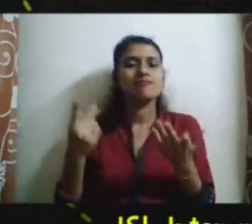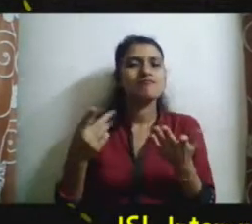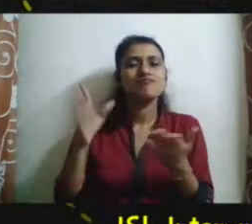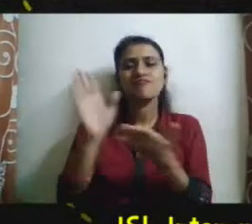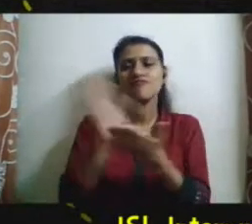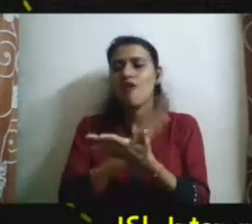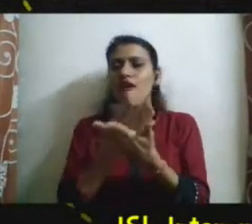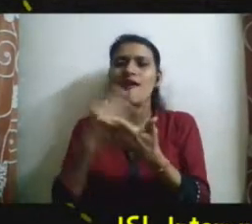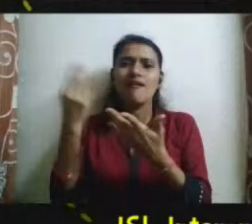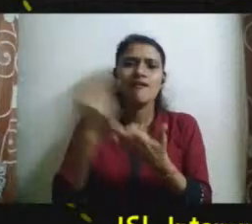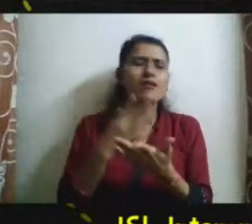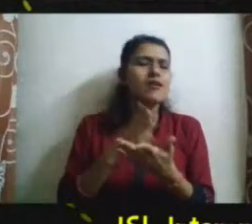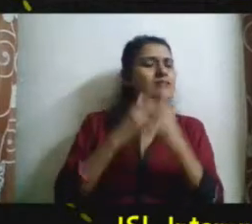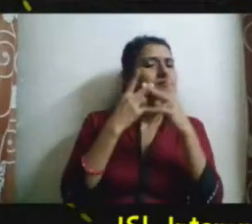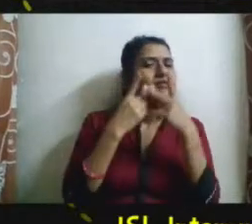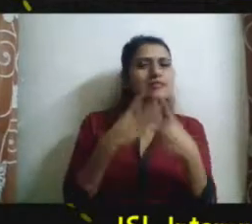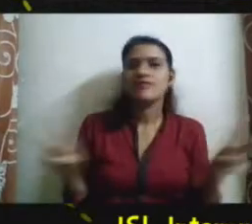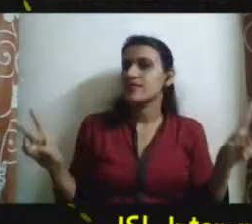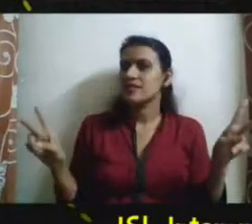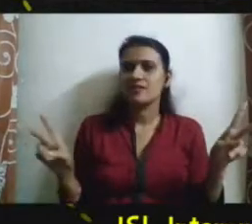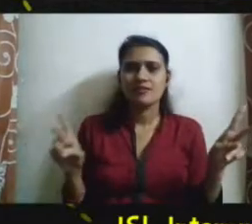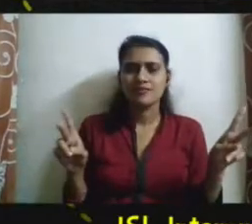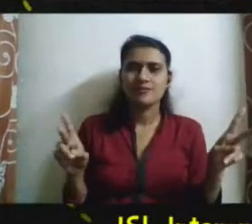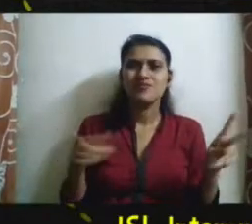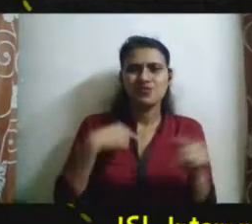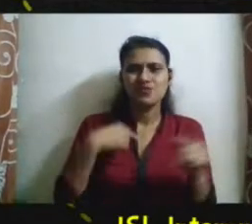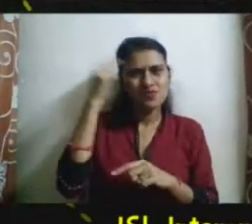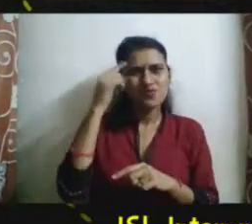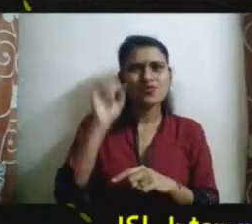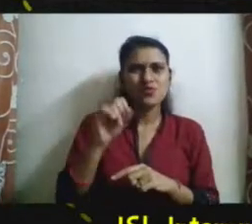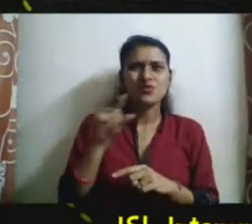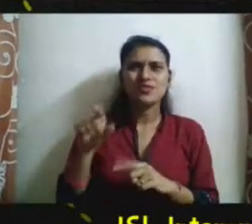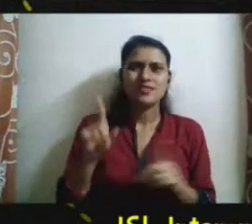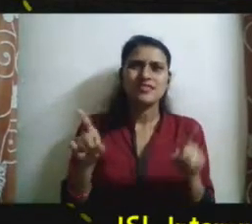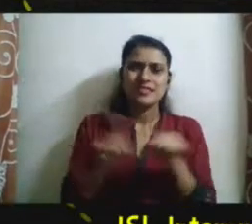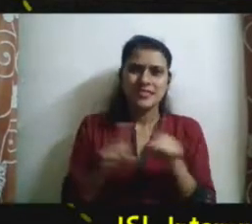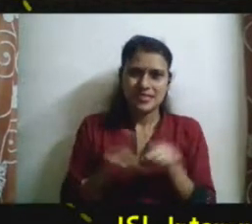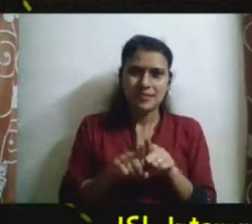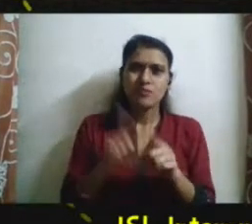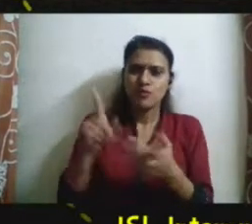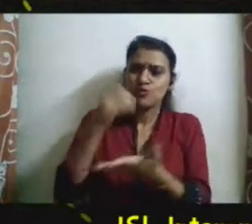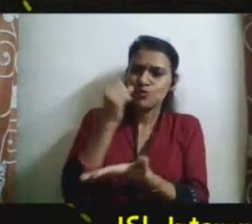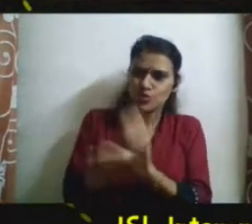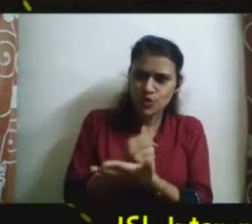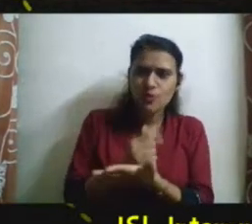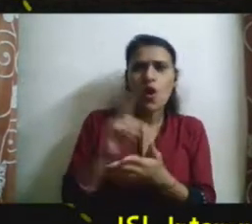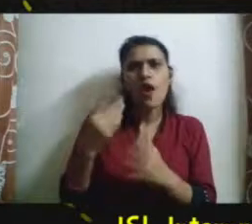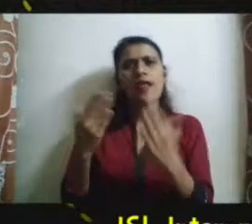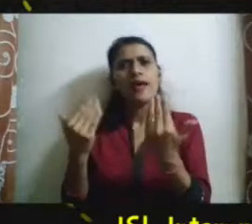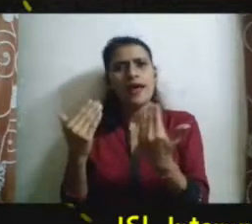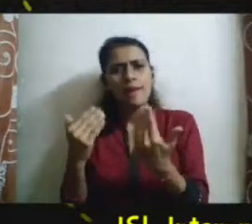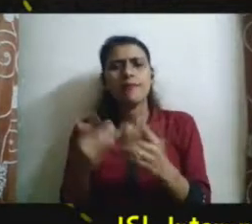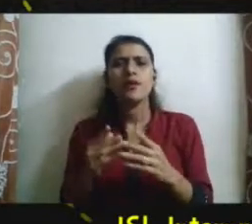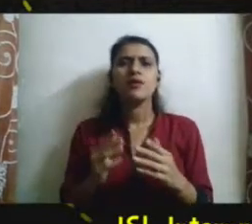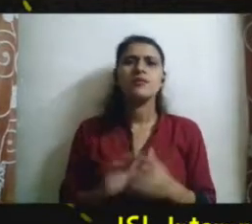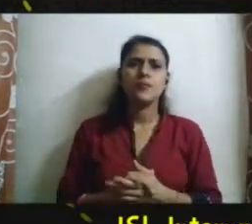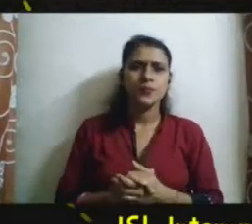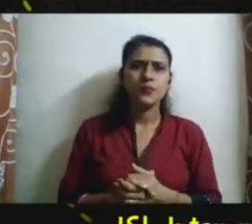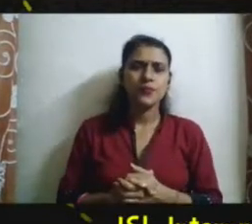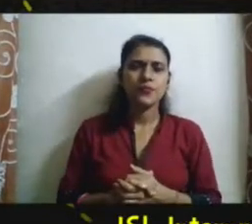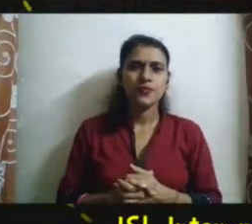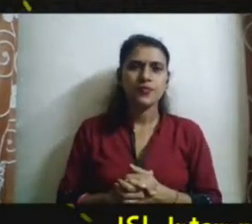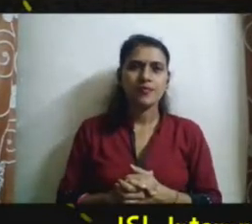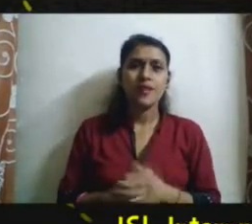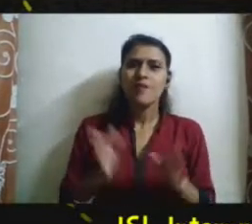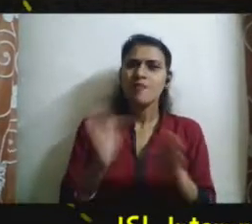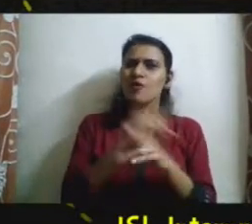another version. Yeah. Whatever you think is going on, what should be or can be possible. But also, as you were telling the